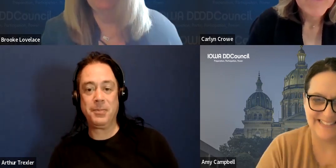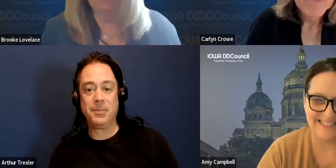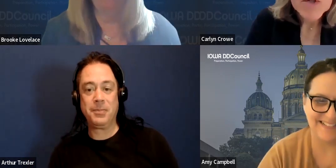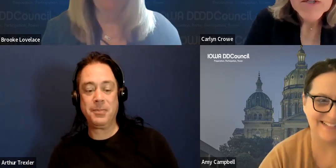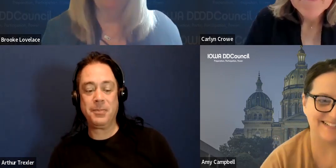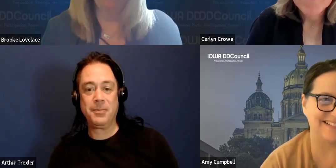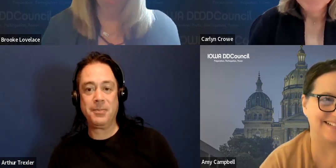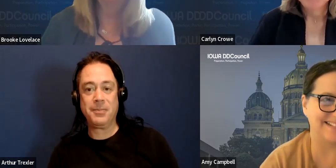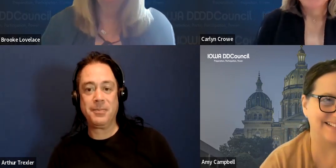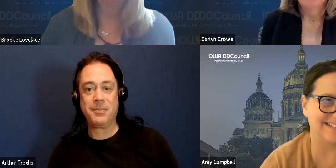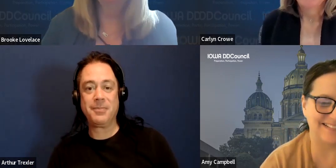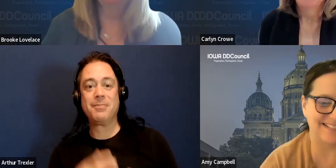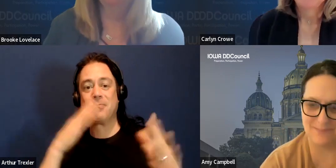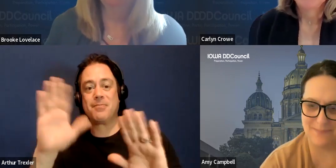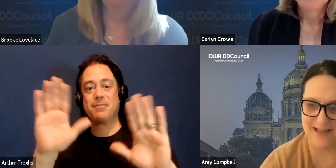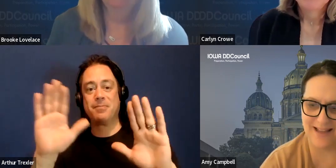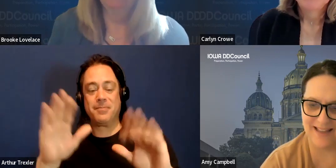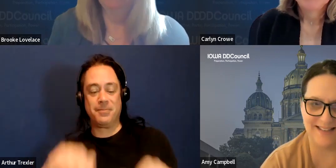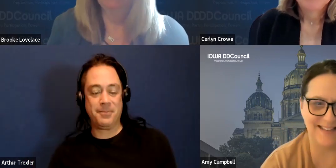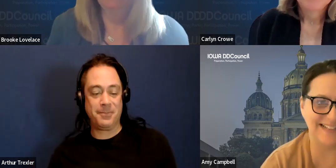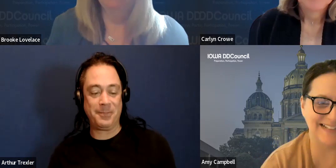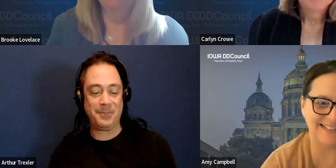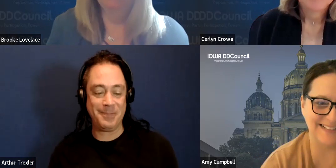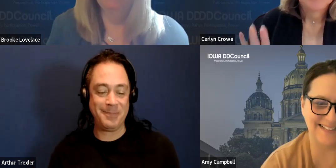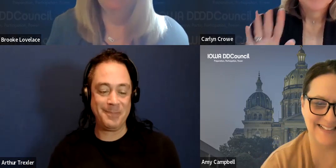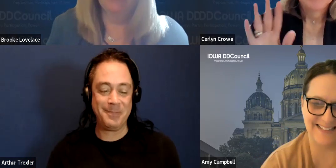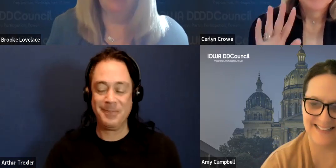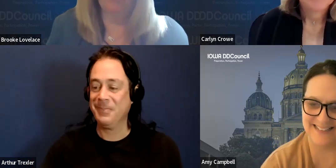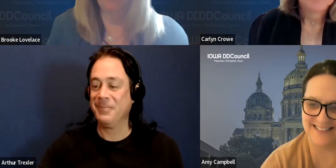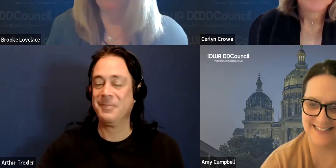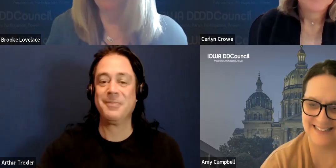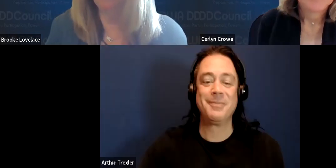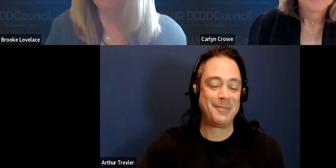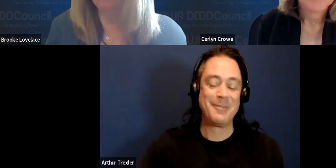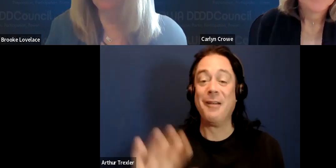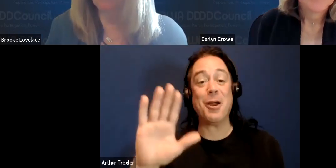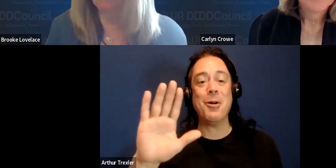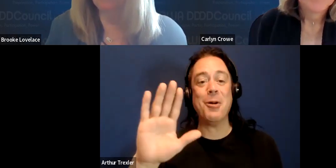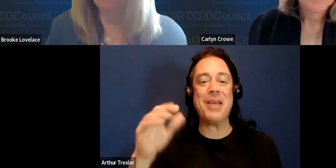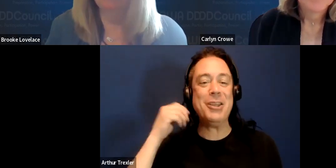Thanks, everyone. Bye. Thanks, Arthur.